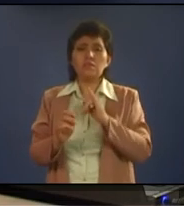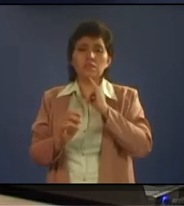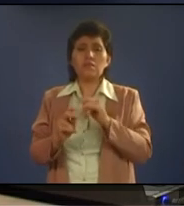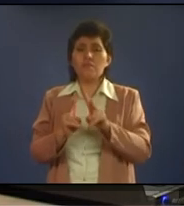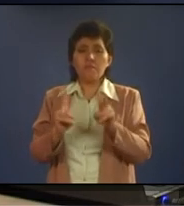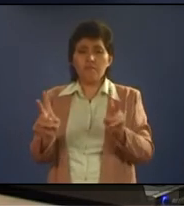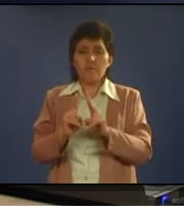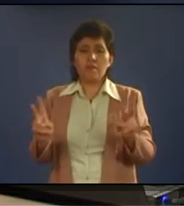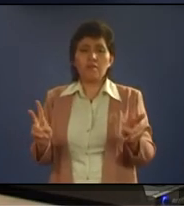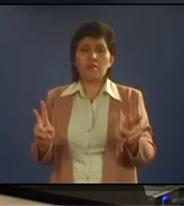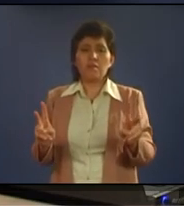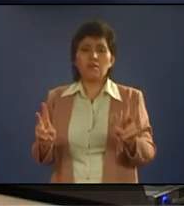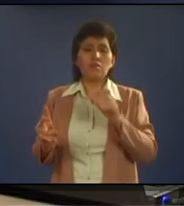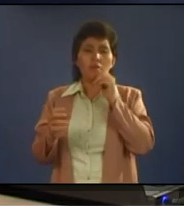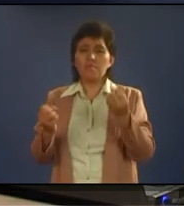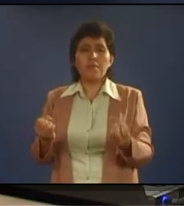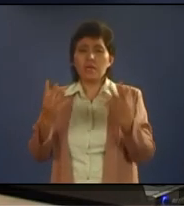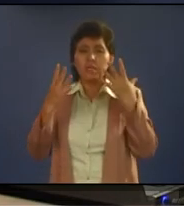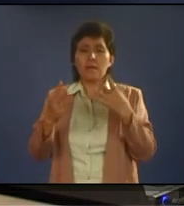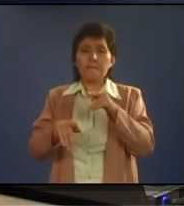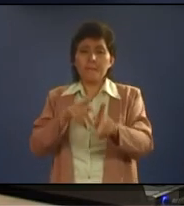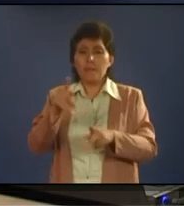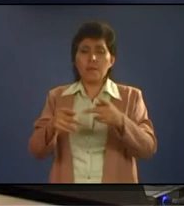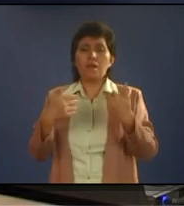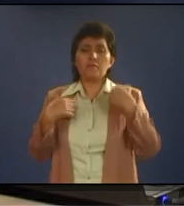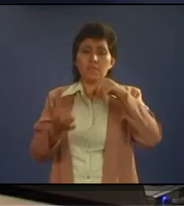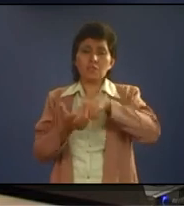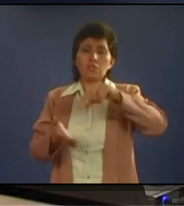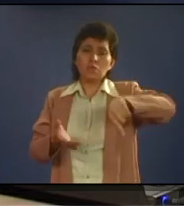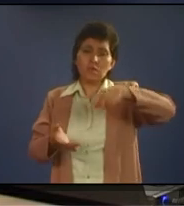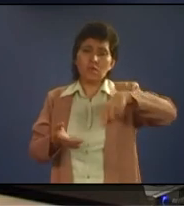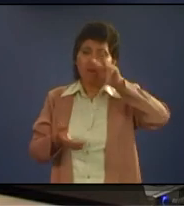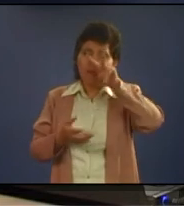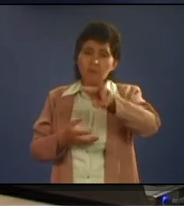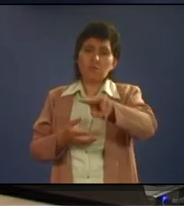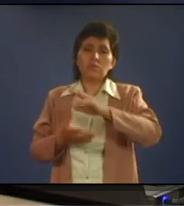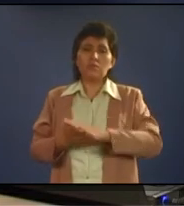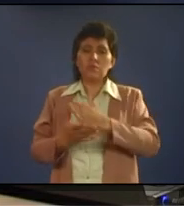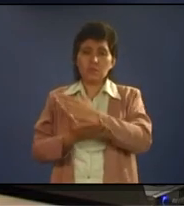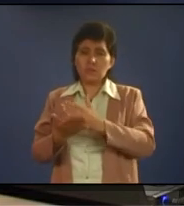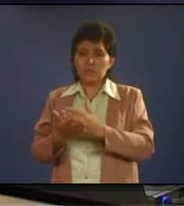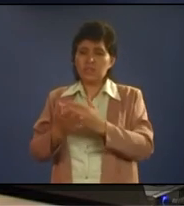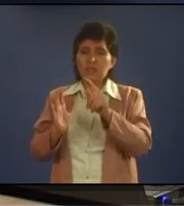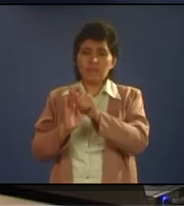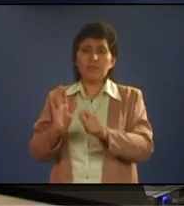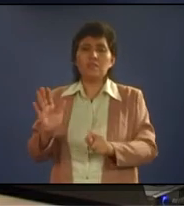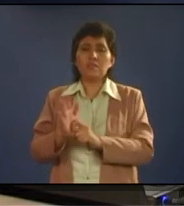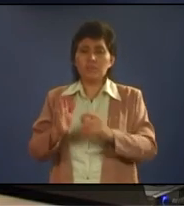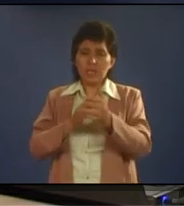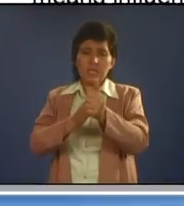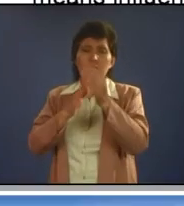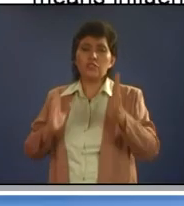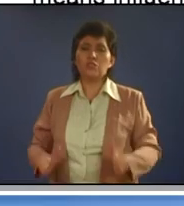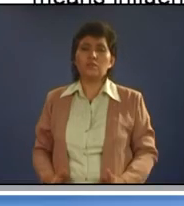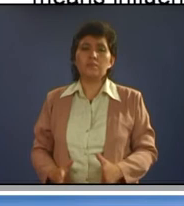very, not many people have this kind of qualities. So we'll look through some of the things in